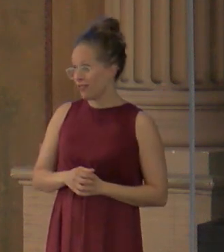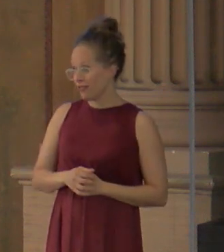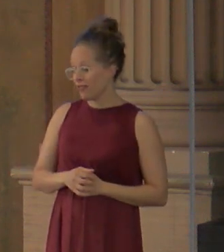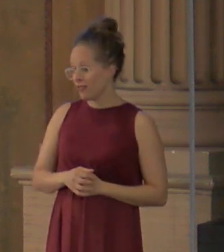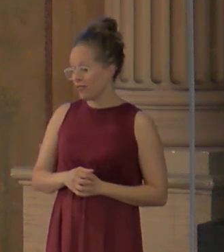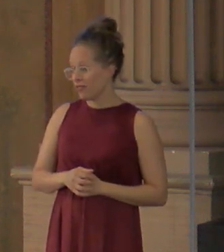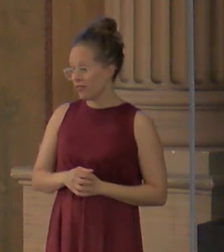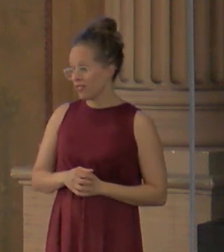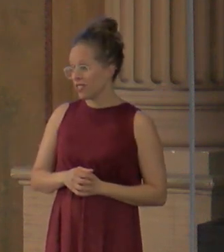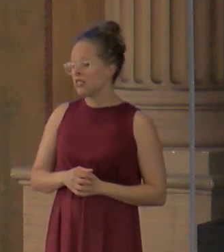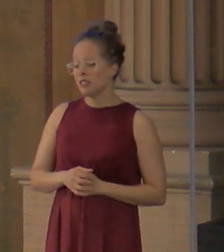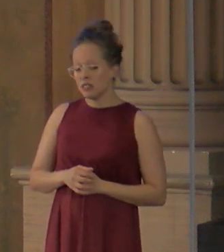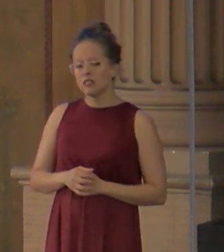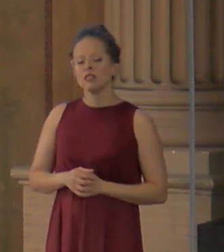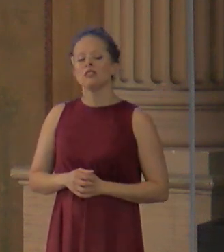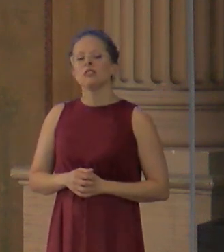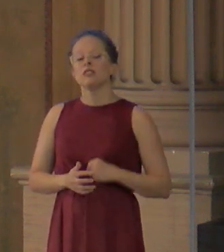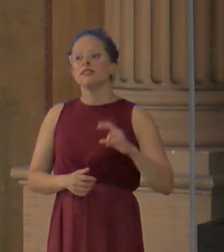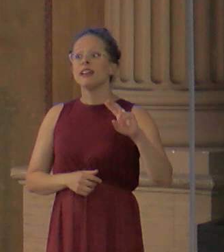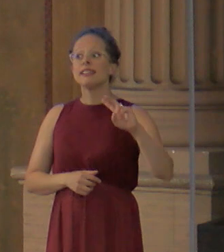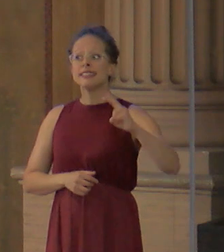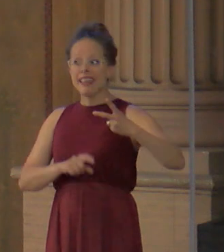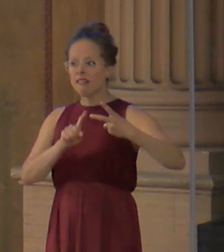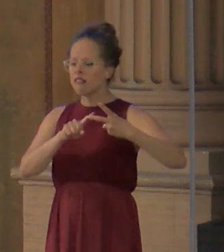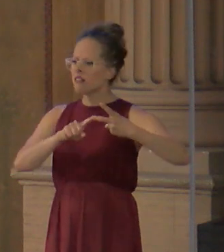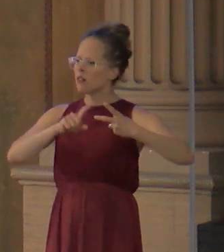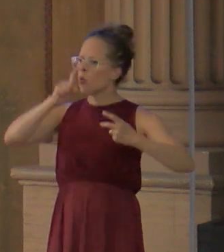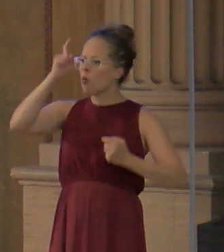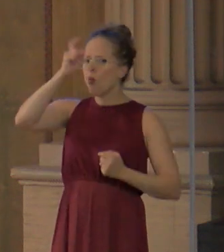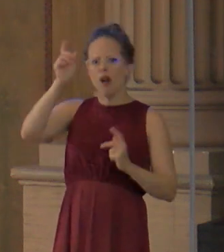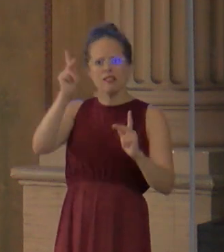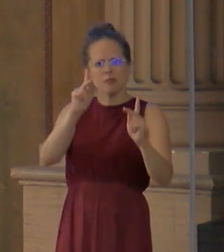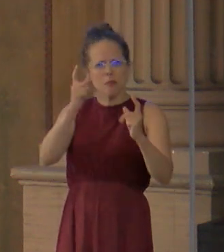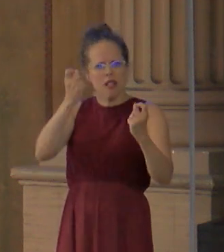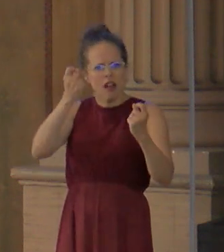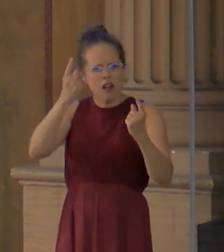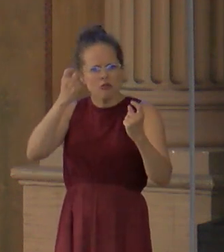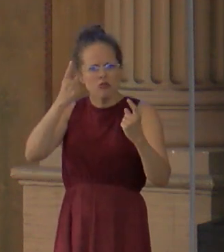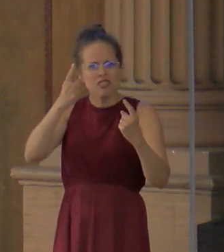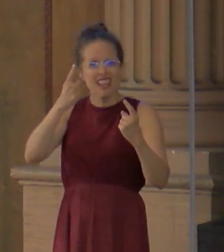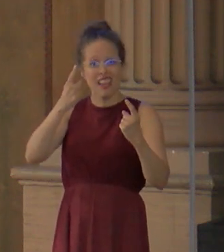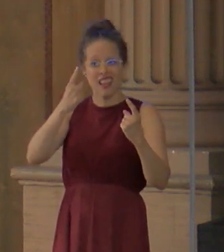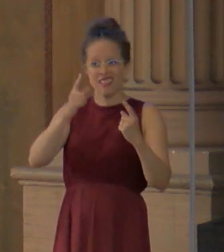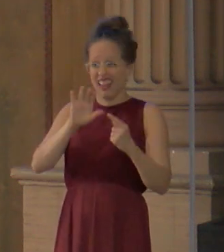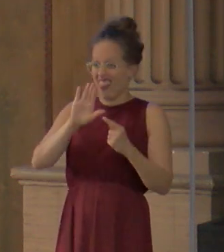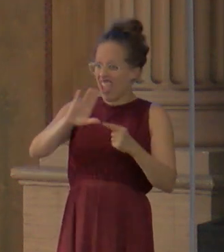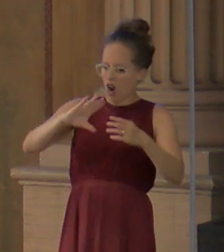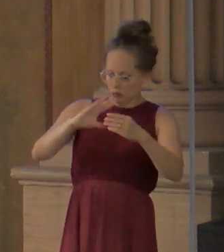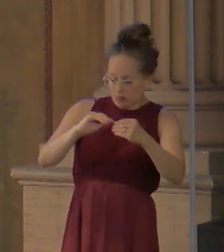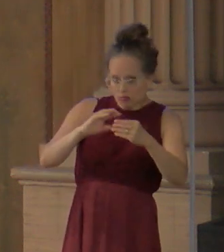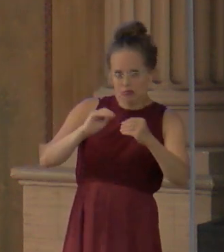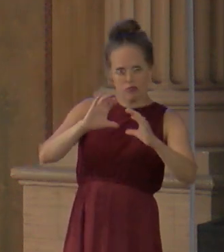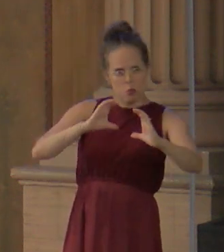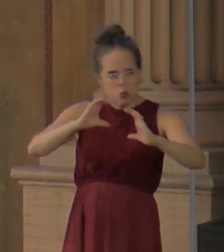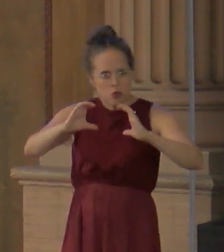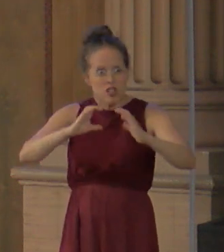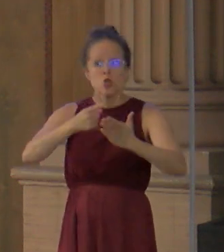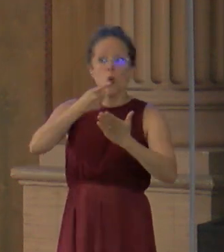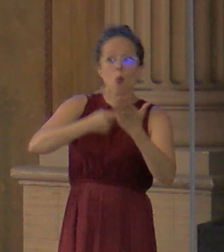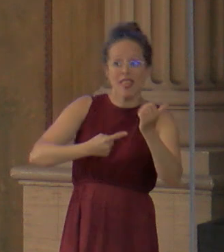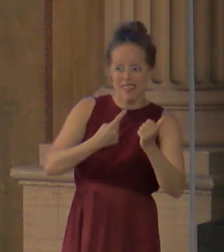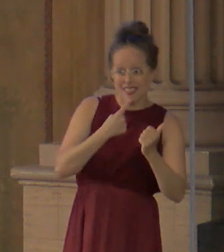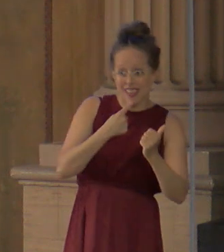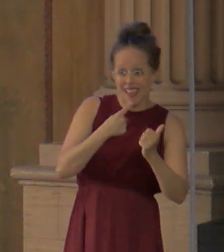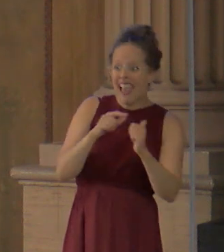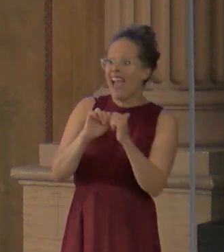Proverbs is that wise people just understand that what they say and how they say it has